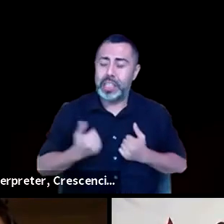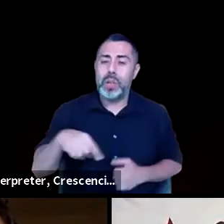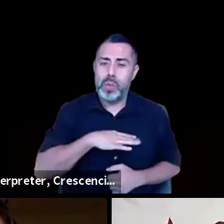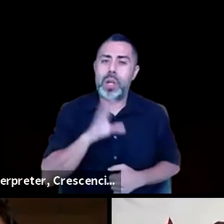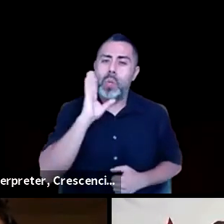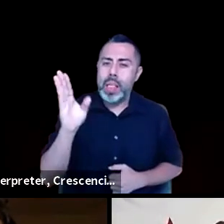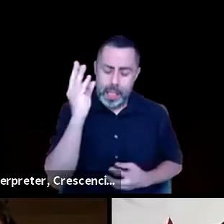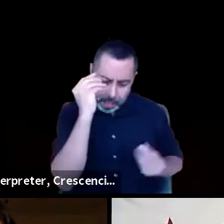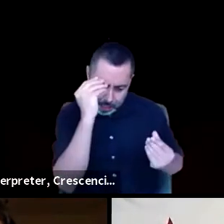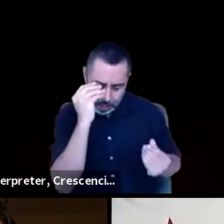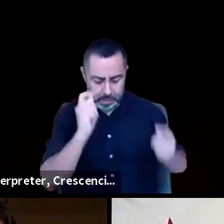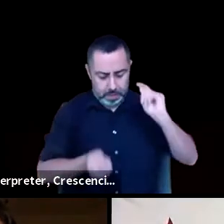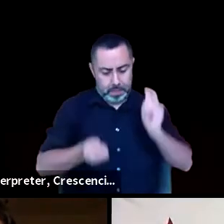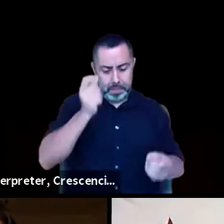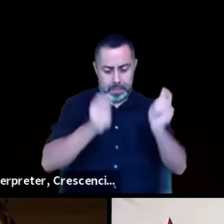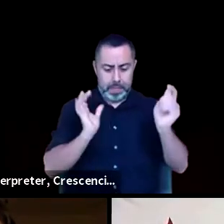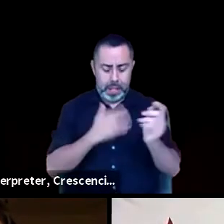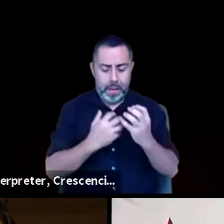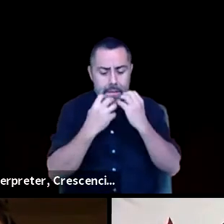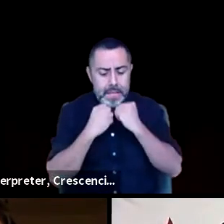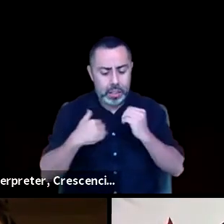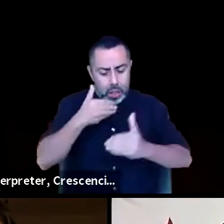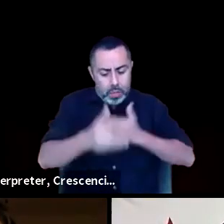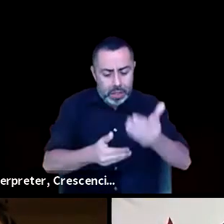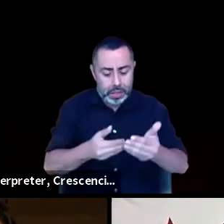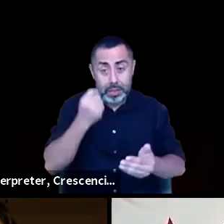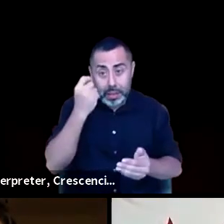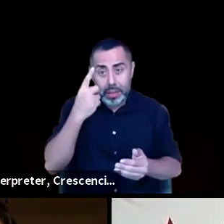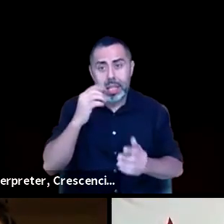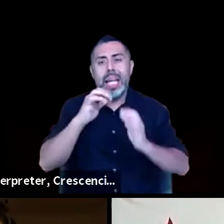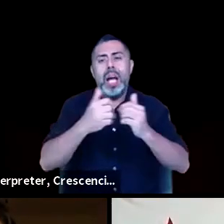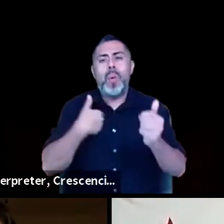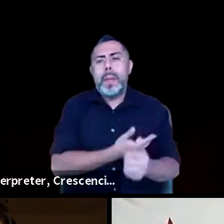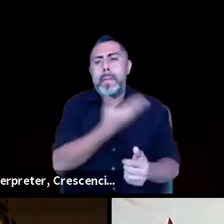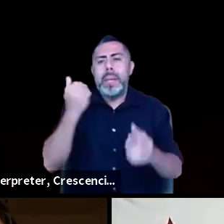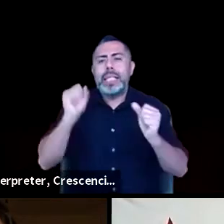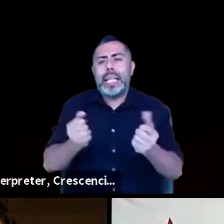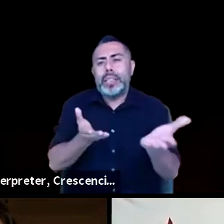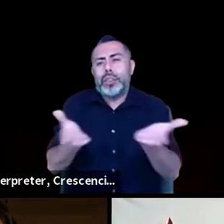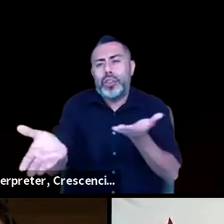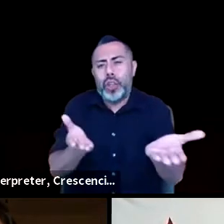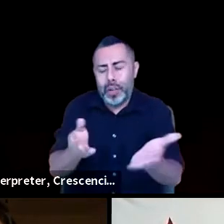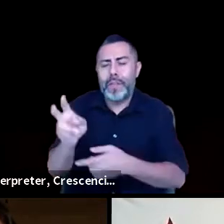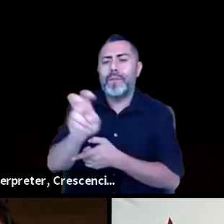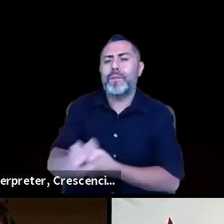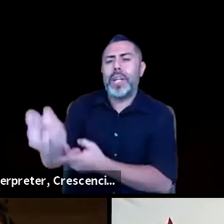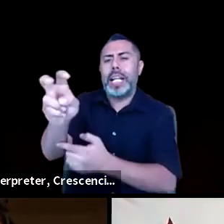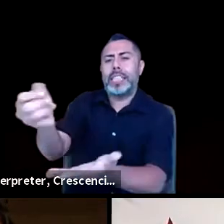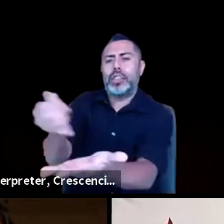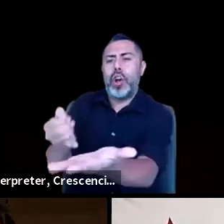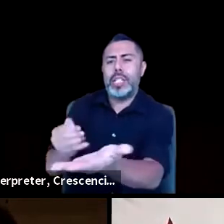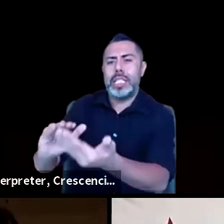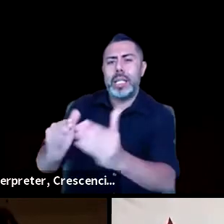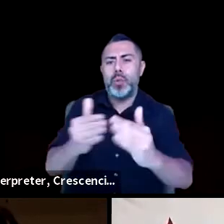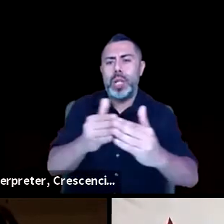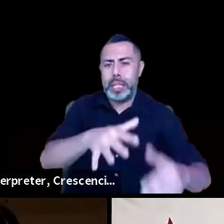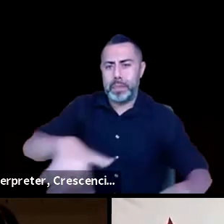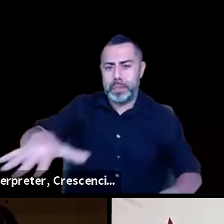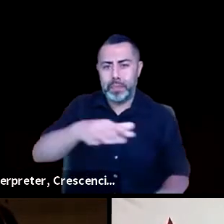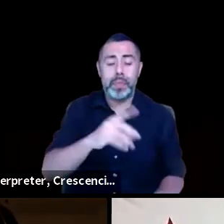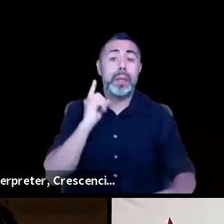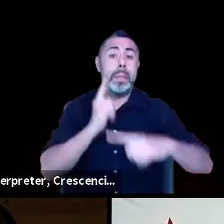our processes according to how we can best be of service to the freelance artist community. In addition to our gratitude